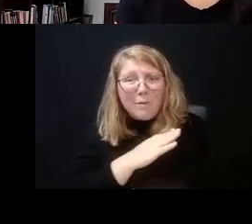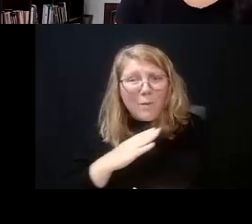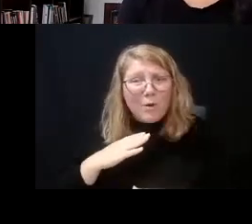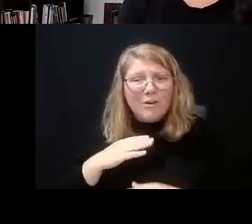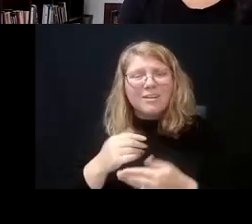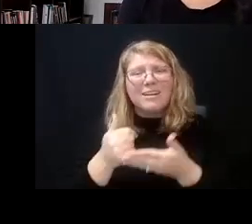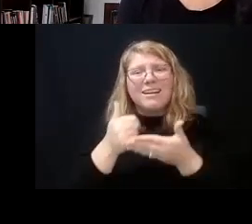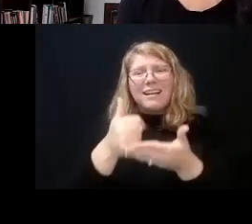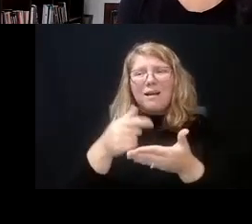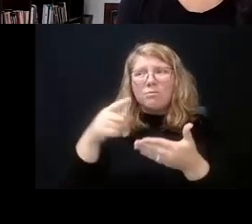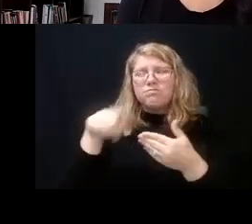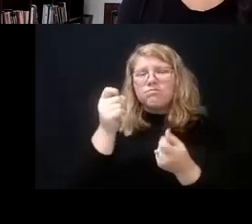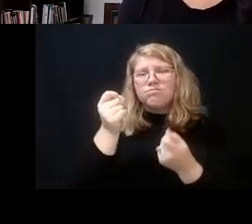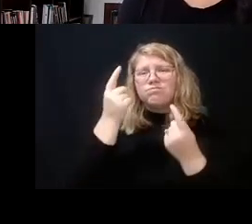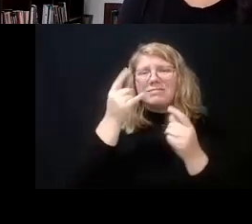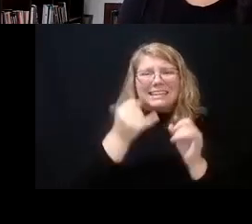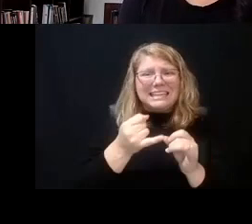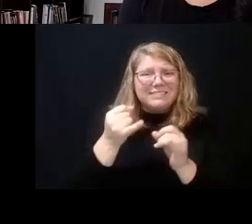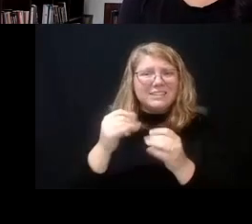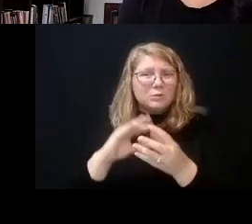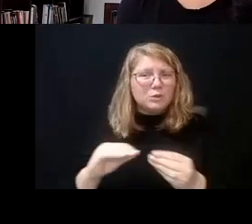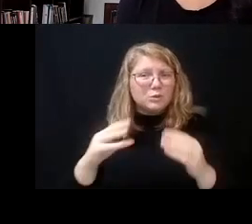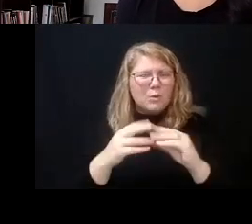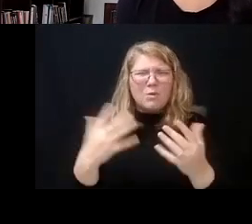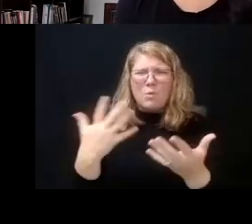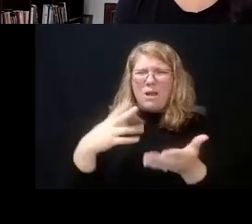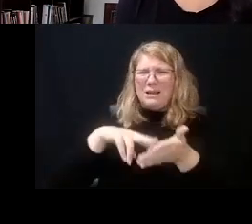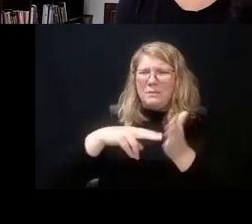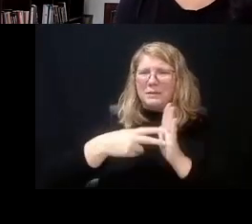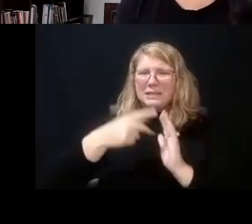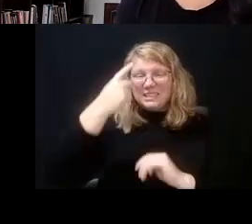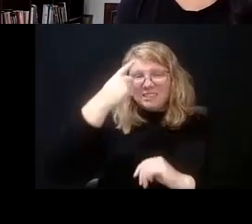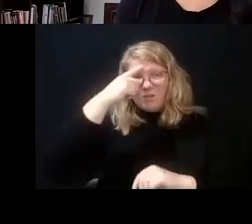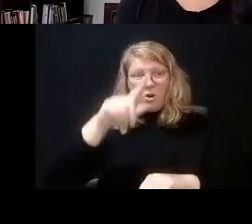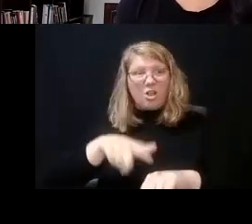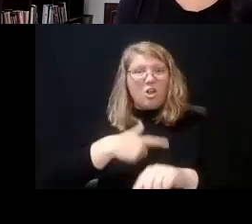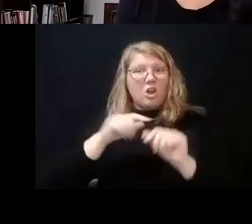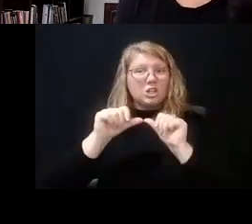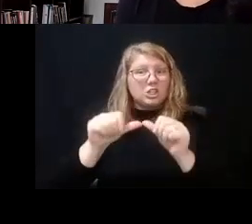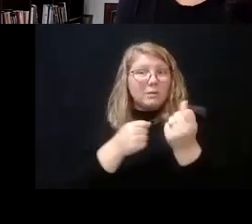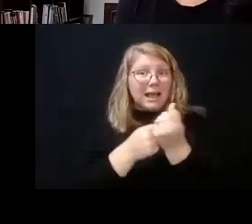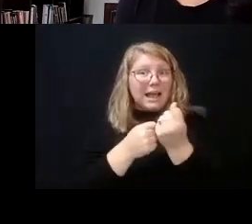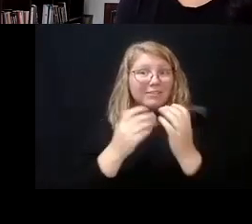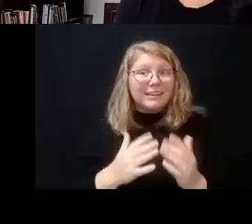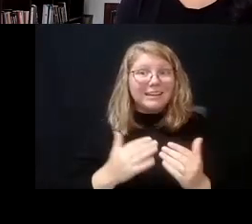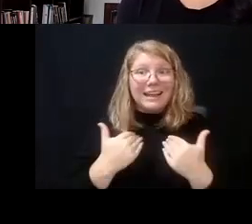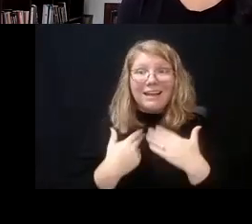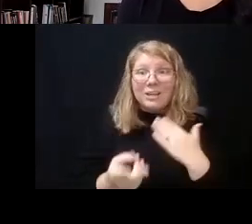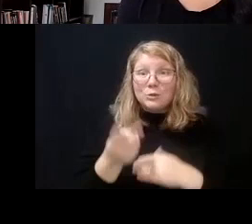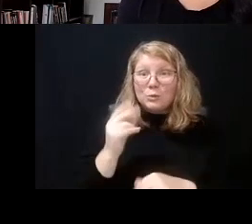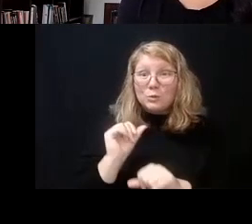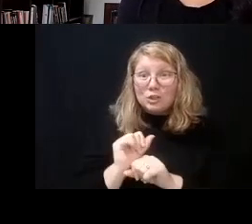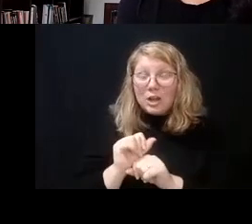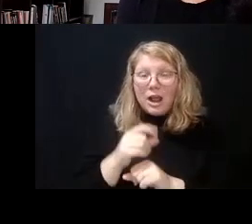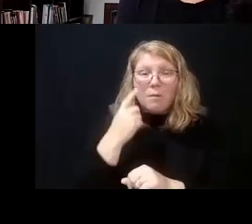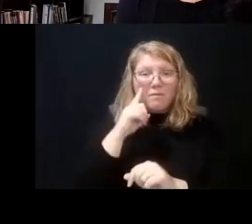understand, the individual stories, right? What does it mean for our longtime advocate to have to work 2 jobs in order to secure